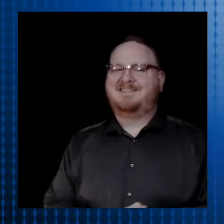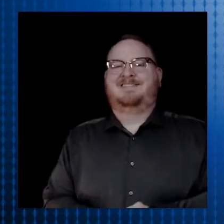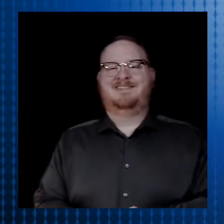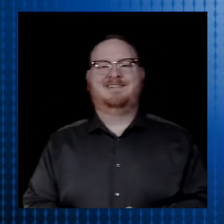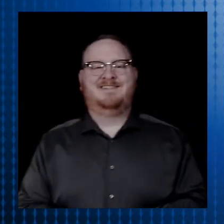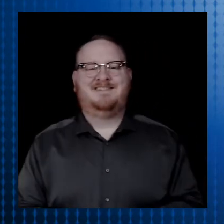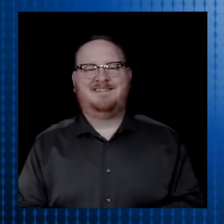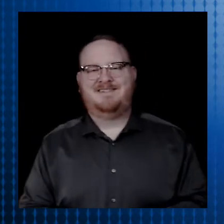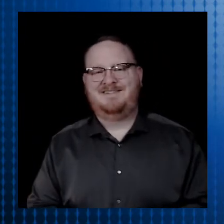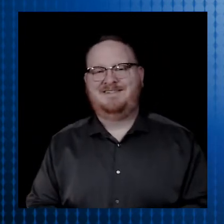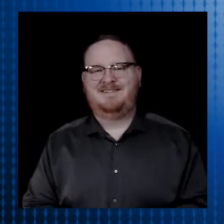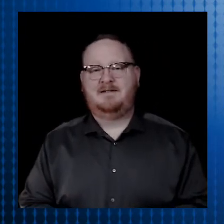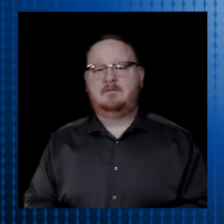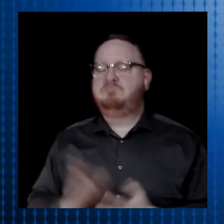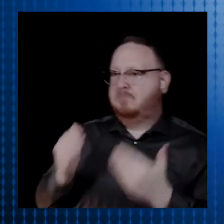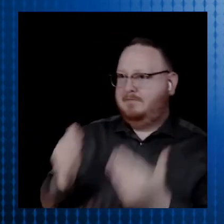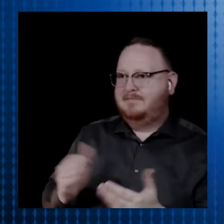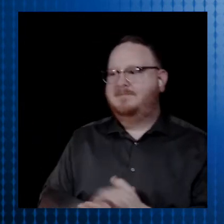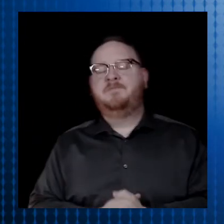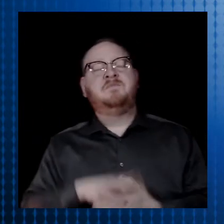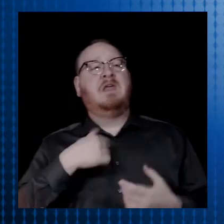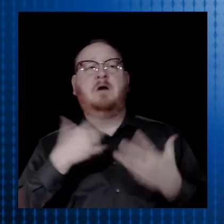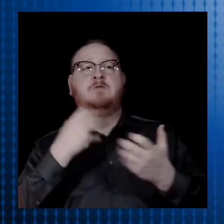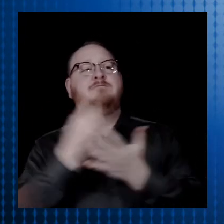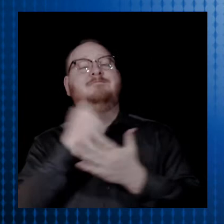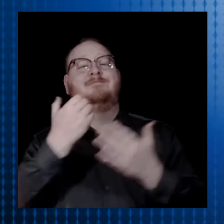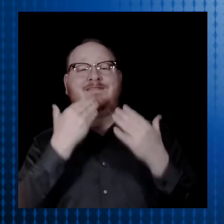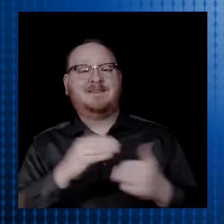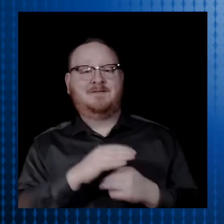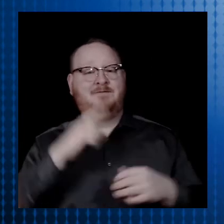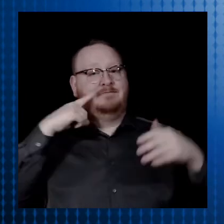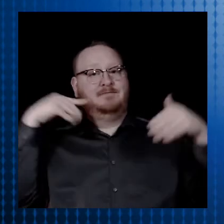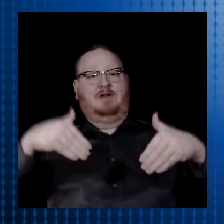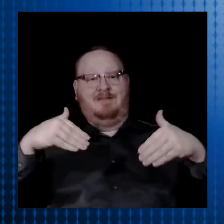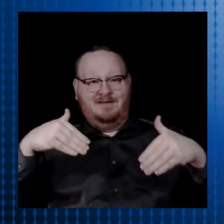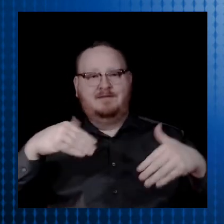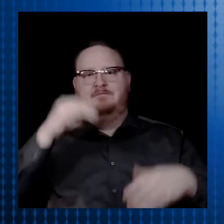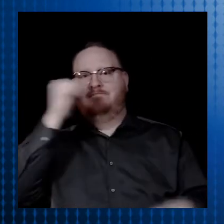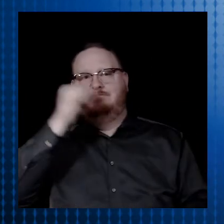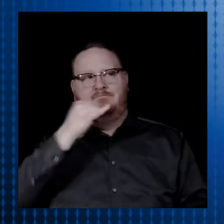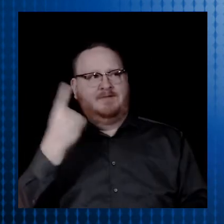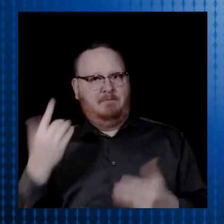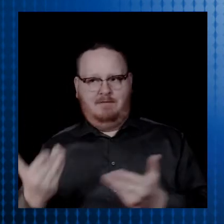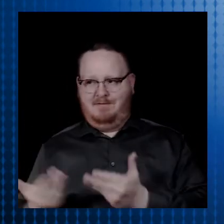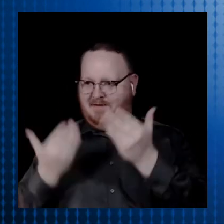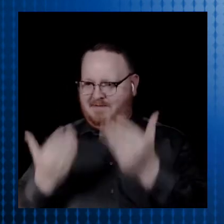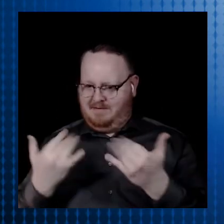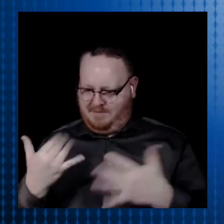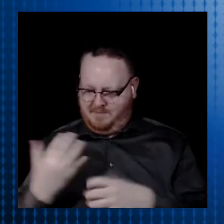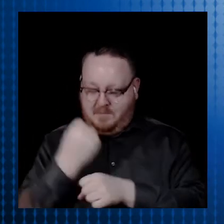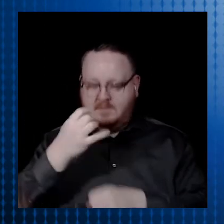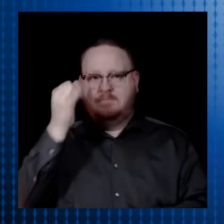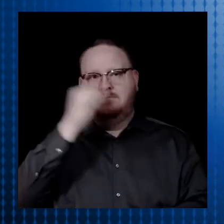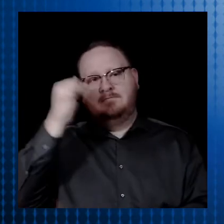I just was going to say thank you. I was really shocked to know that I was even nominated as a